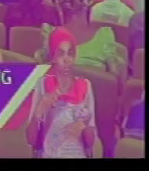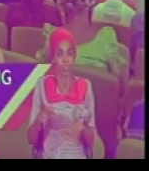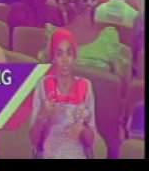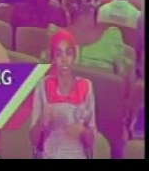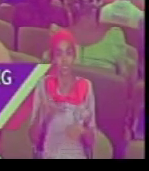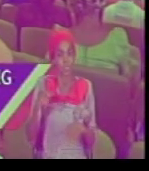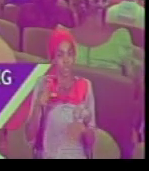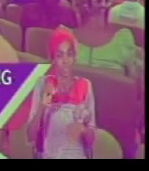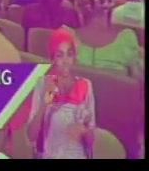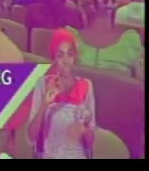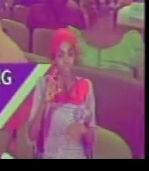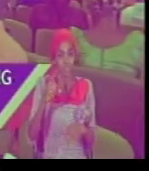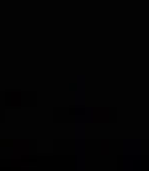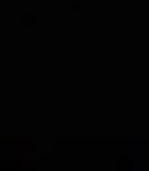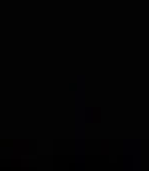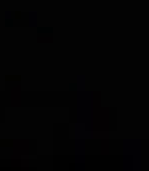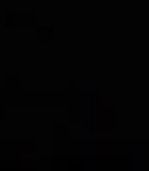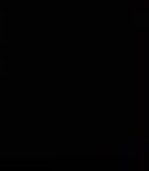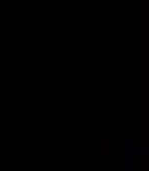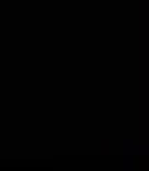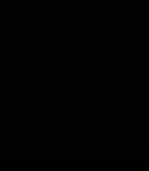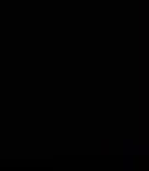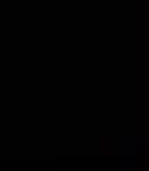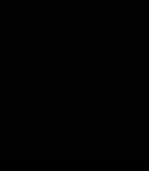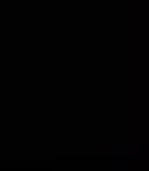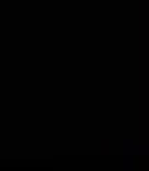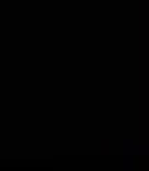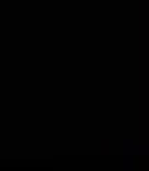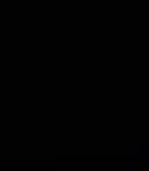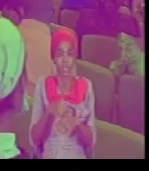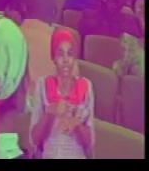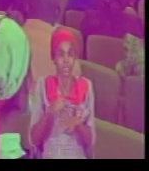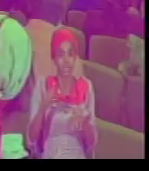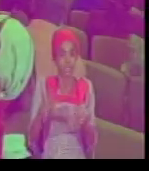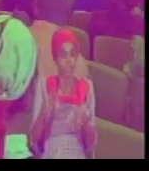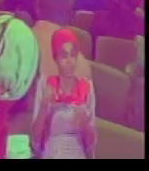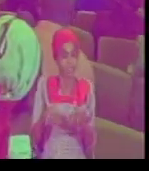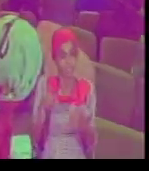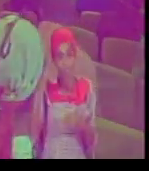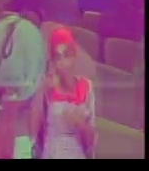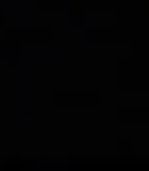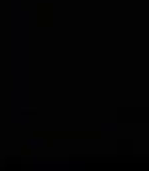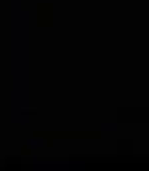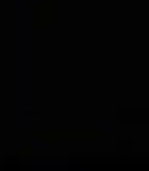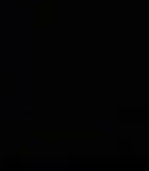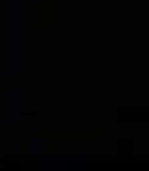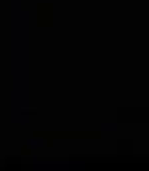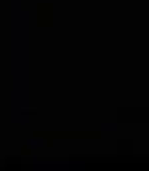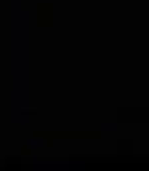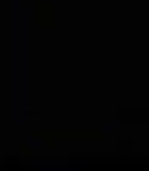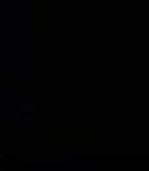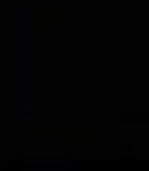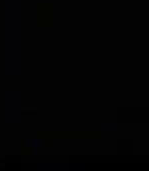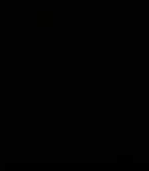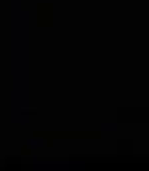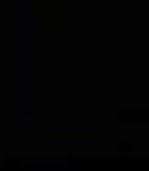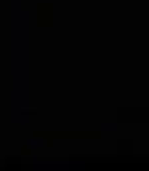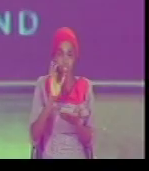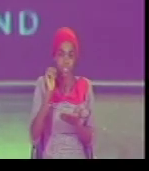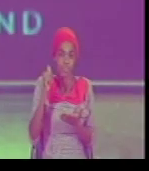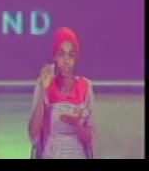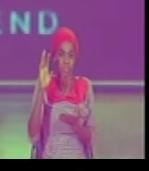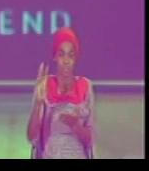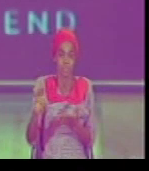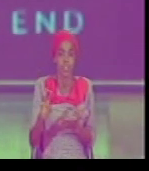in wealth, and in a moment they go down. Verse 14 tells us,